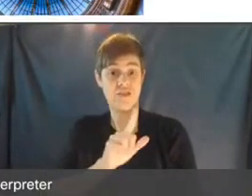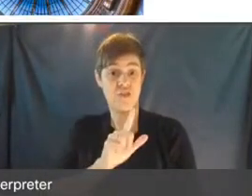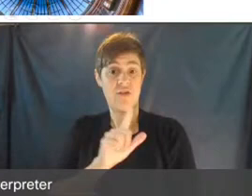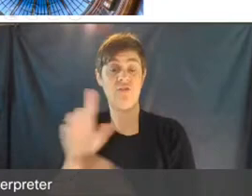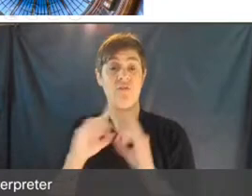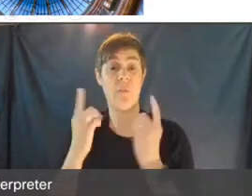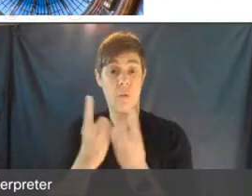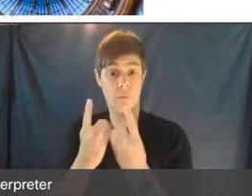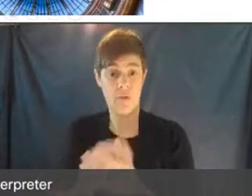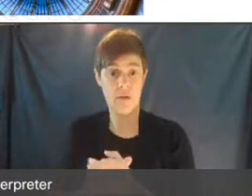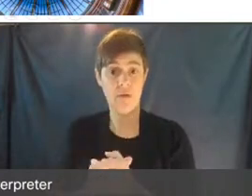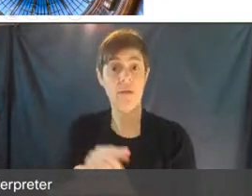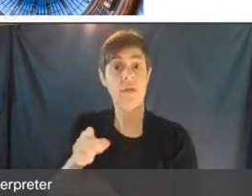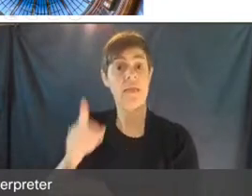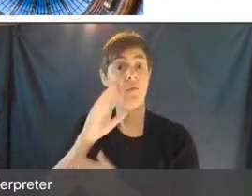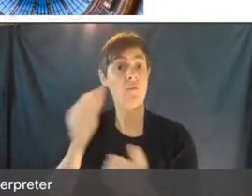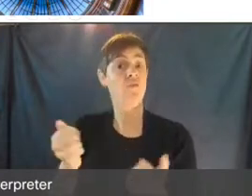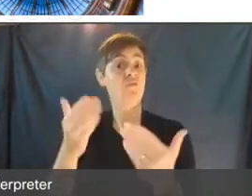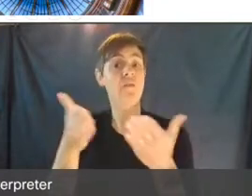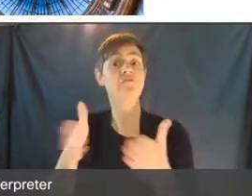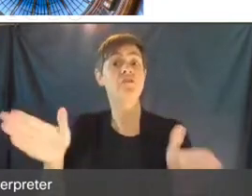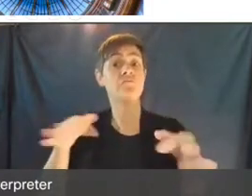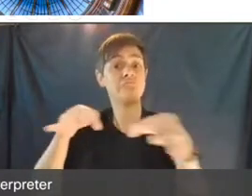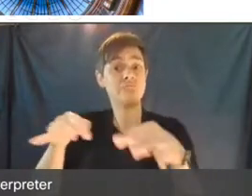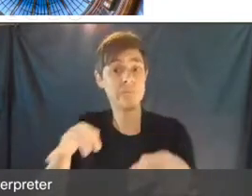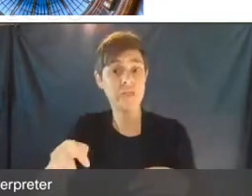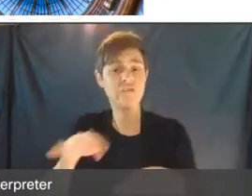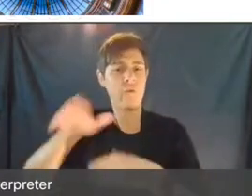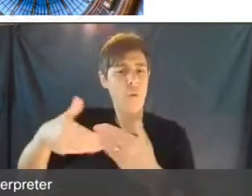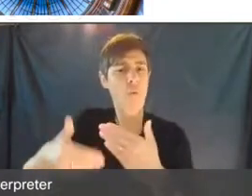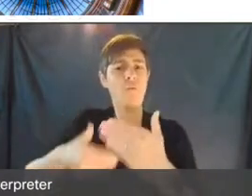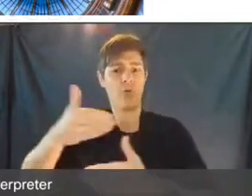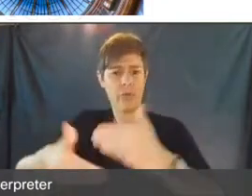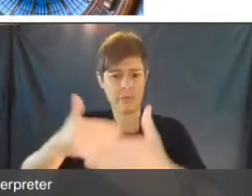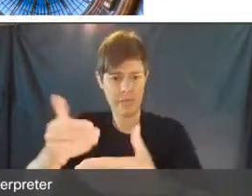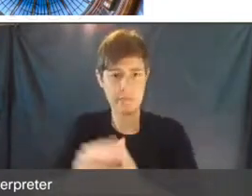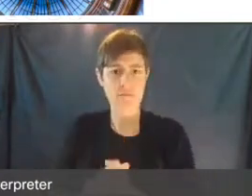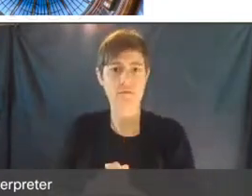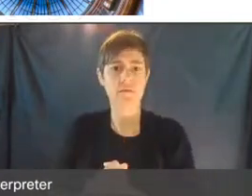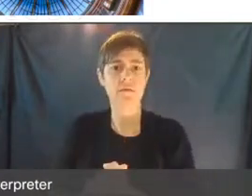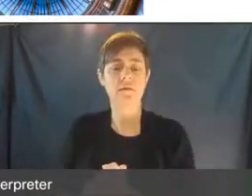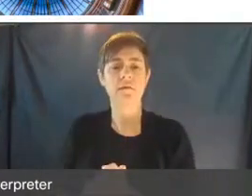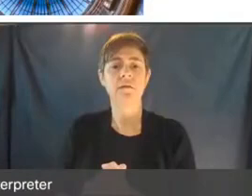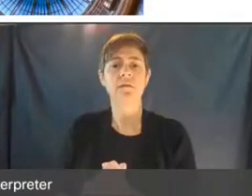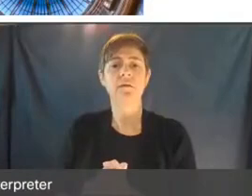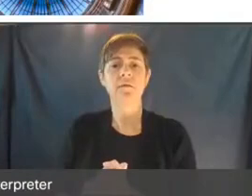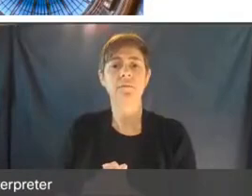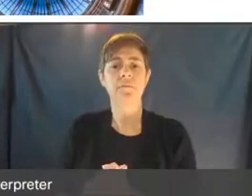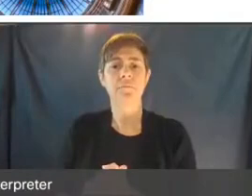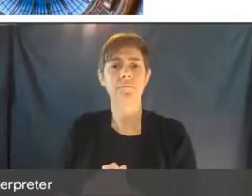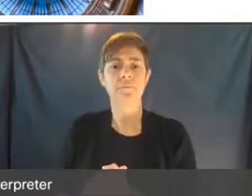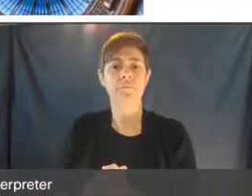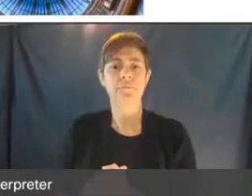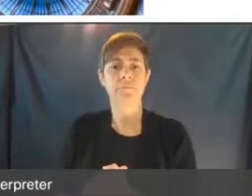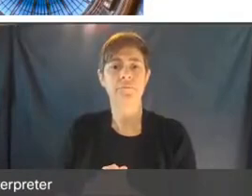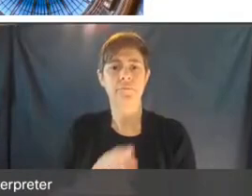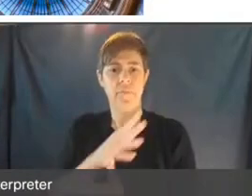Department. He will provide an overview of the entire process and address the data.